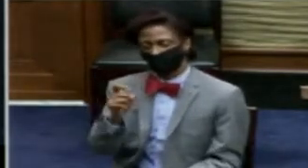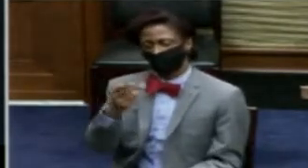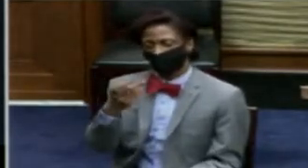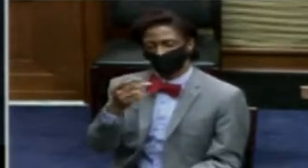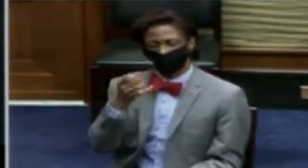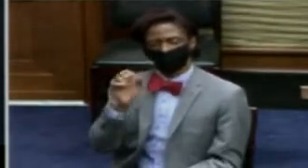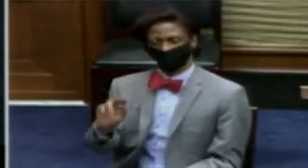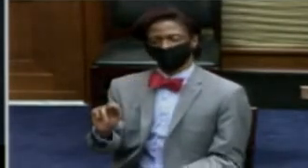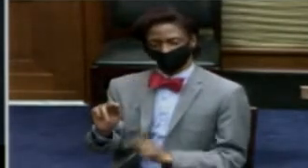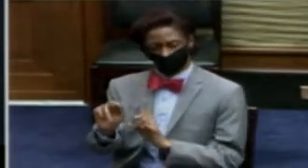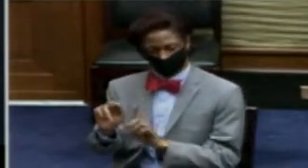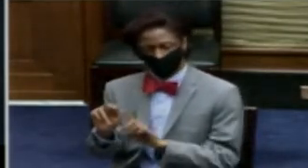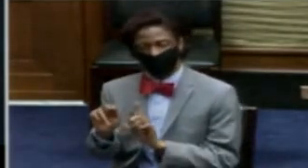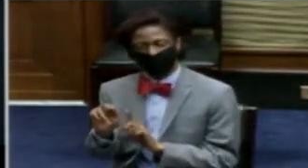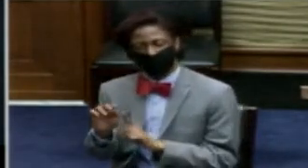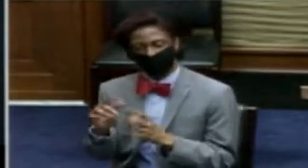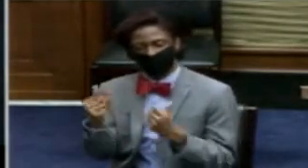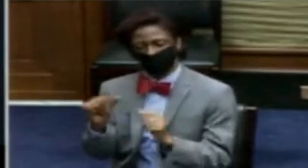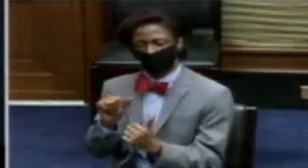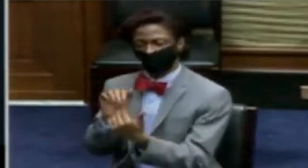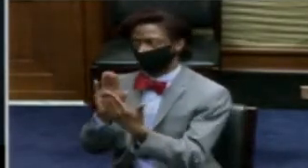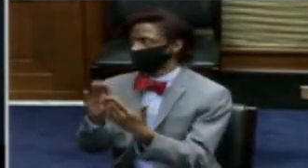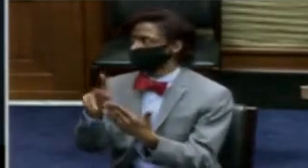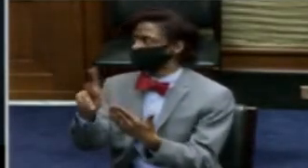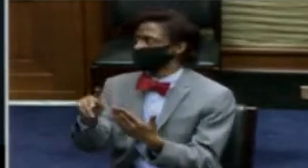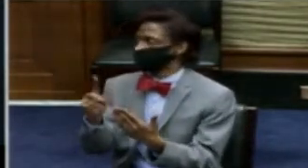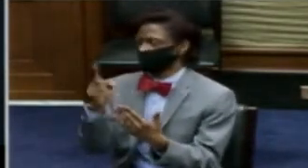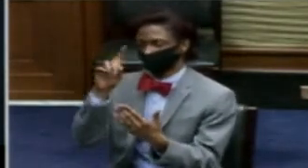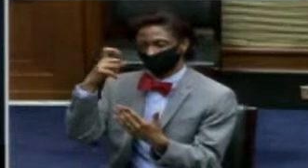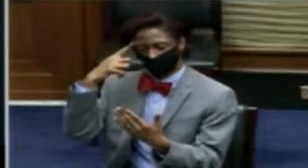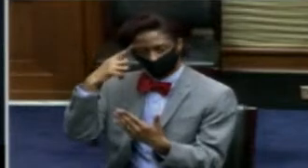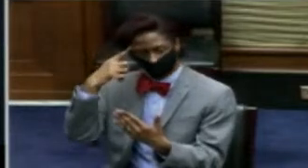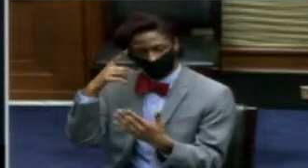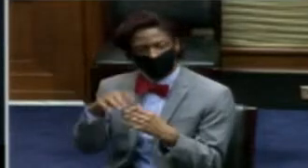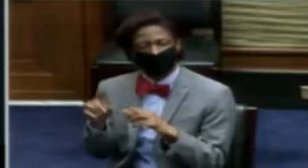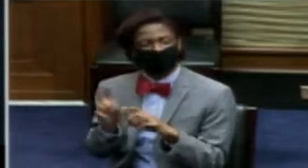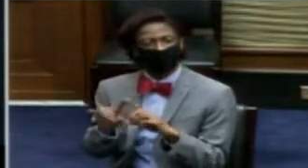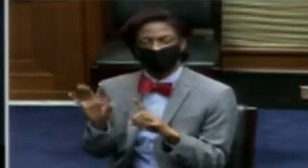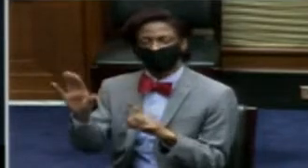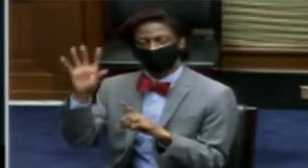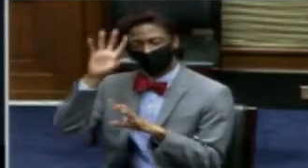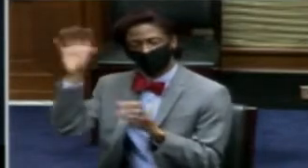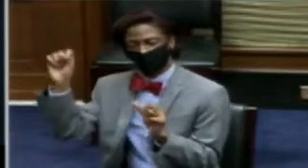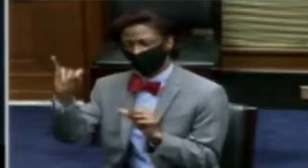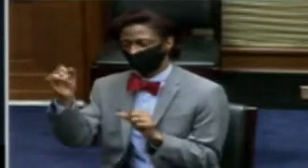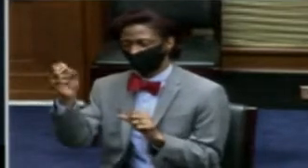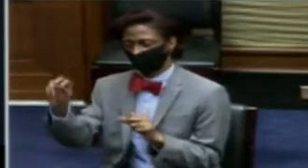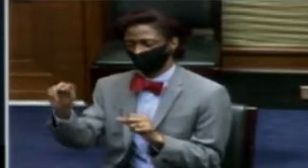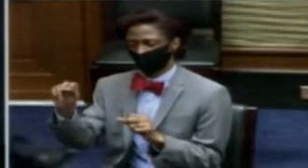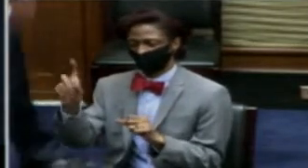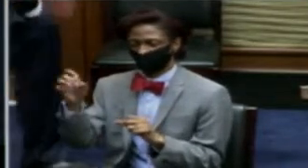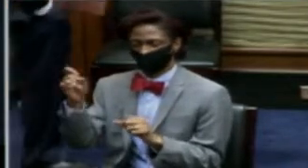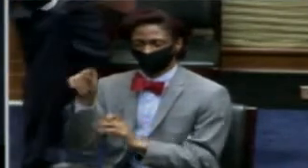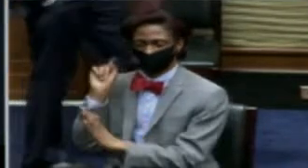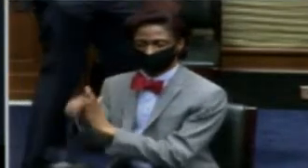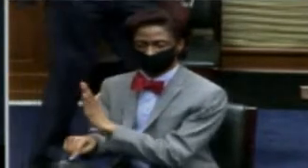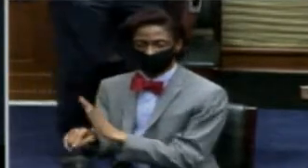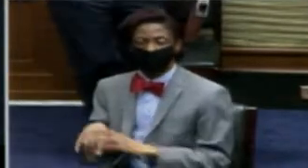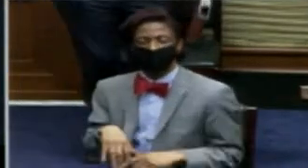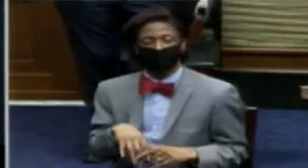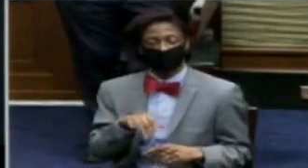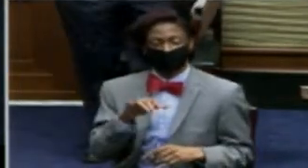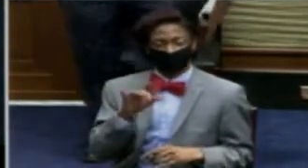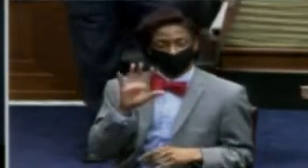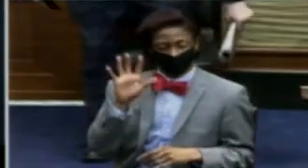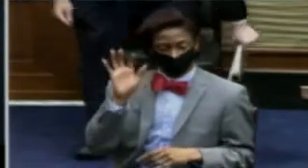Independence Hall that day, tried to appeal to the Pennsylvania government to quash the mutiny, but Pennsylvania's President John Dickinson demurred. The Confederation